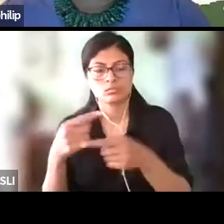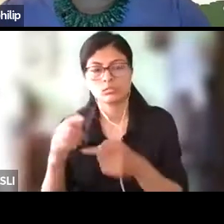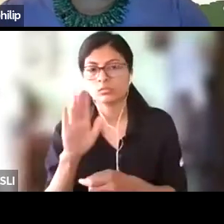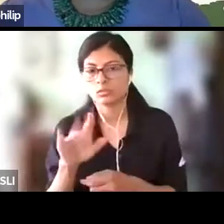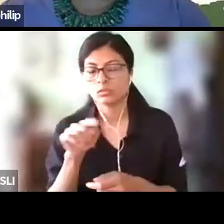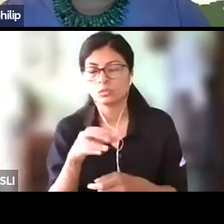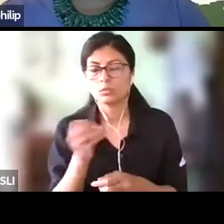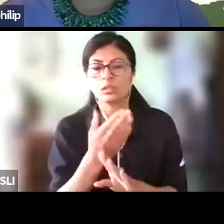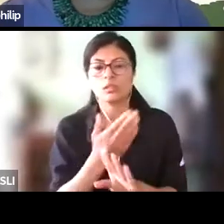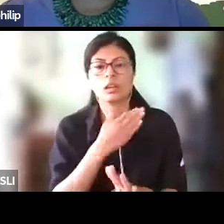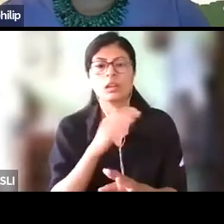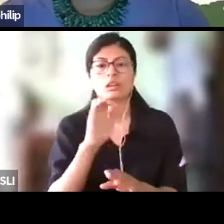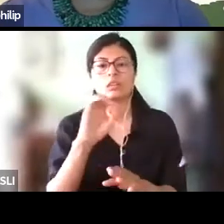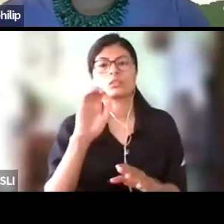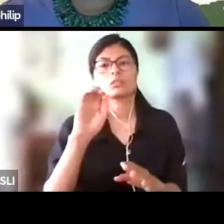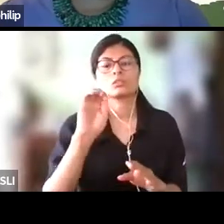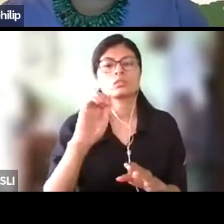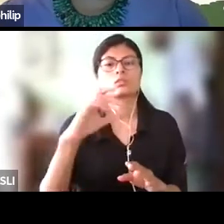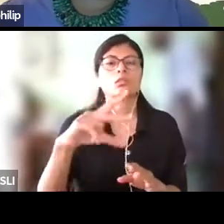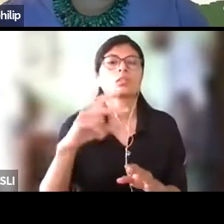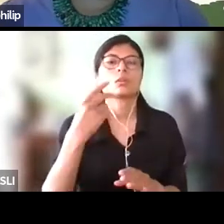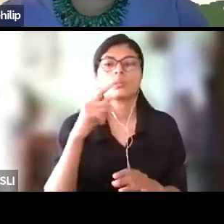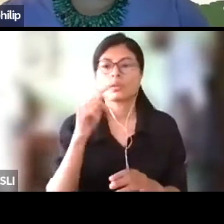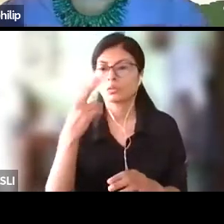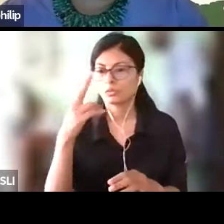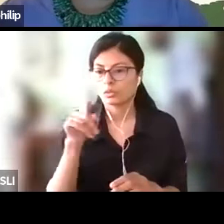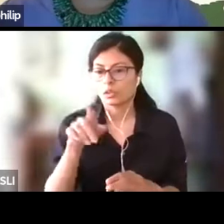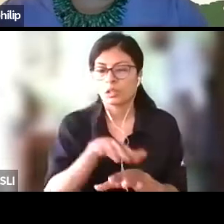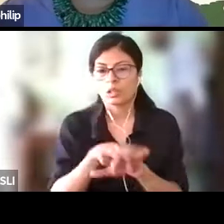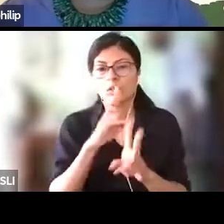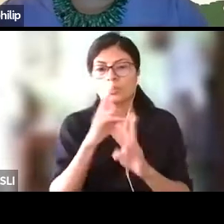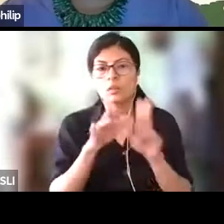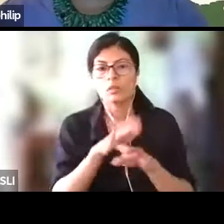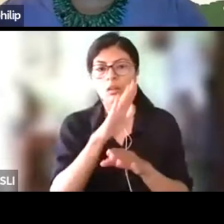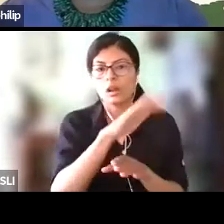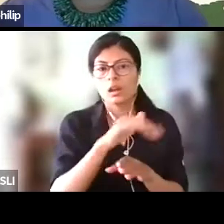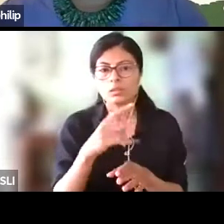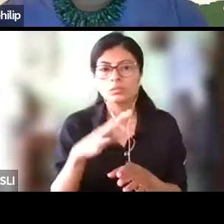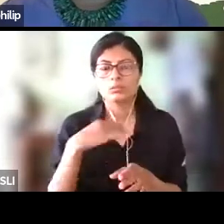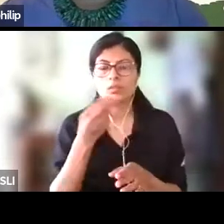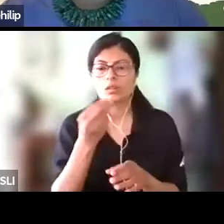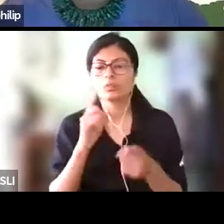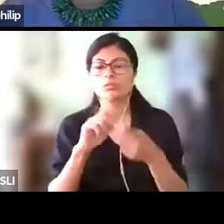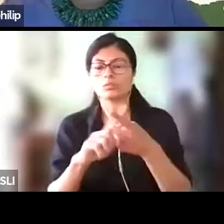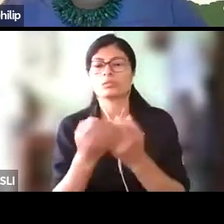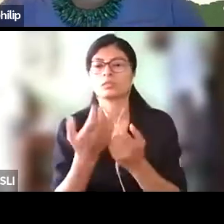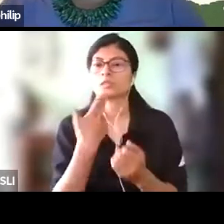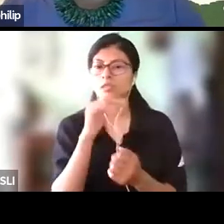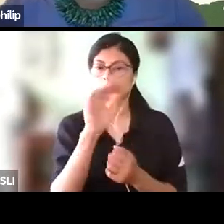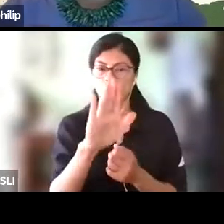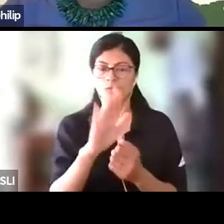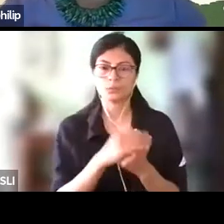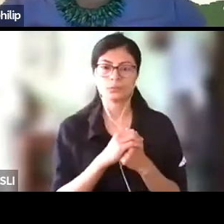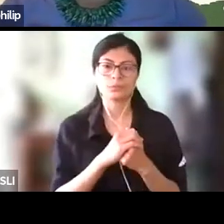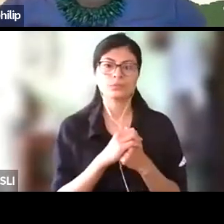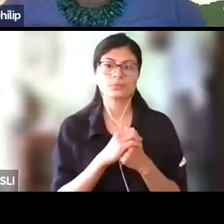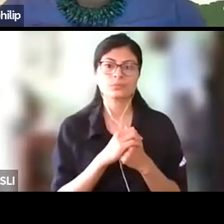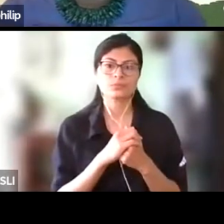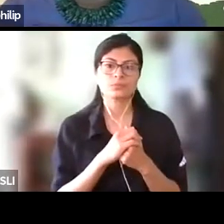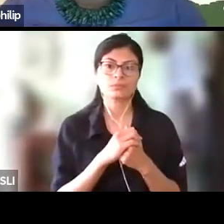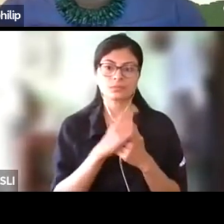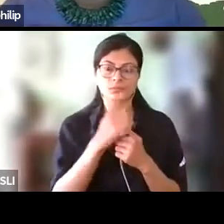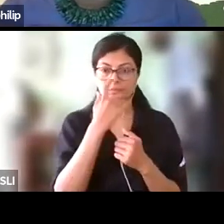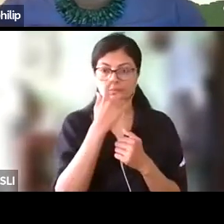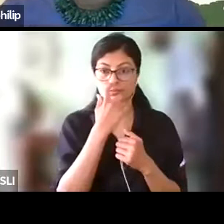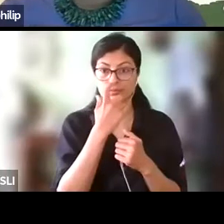out that I think are connecting here as well. And particularly when we look at the fact that there are so many persons who are looking about